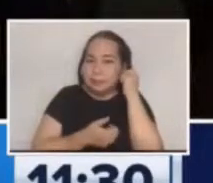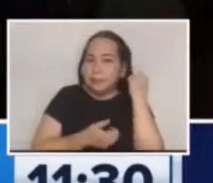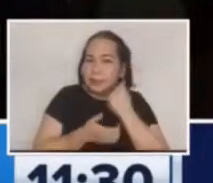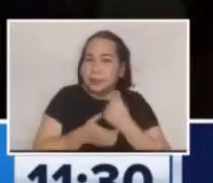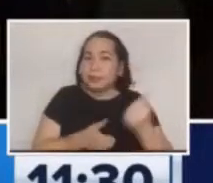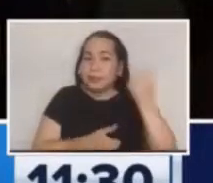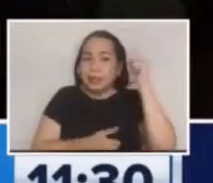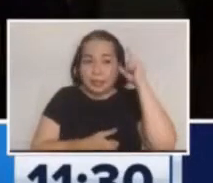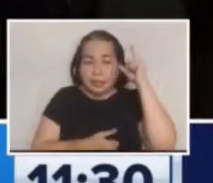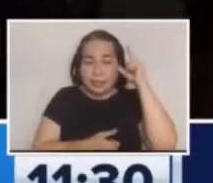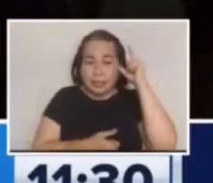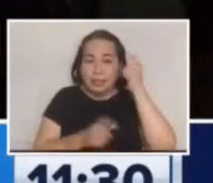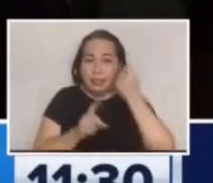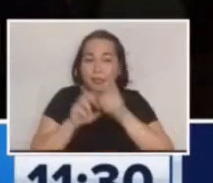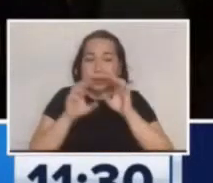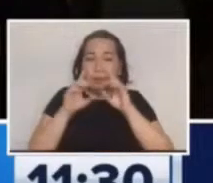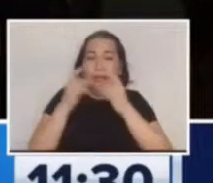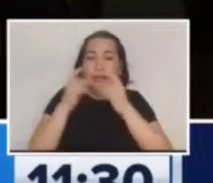Governor.